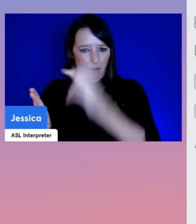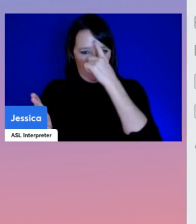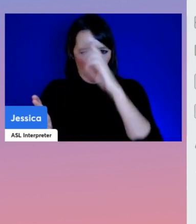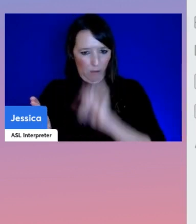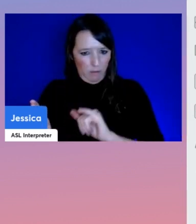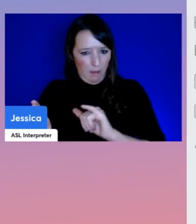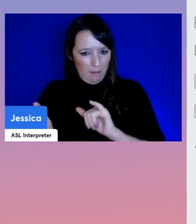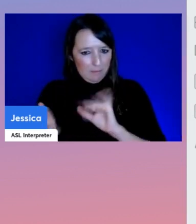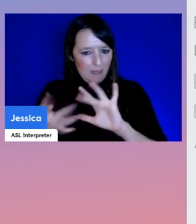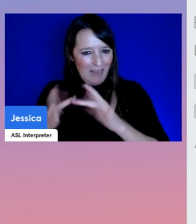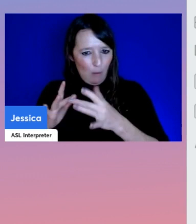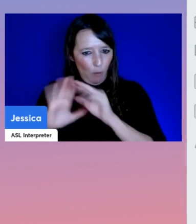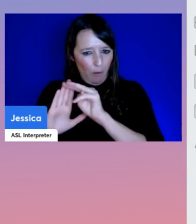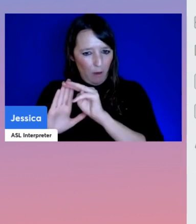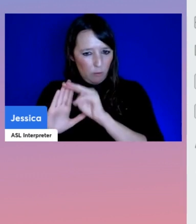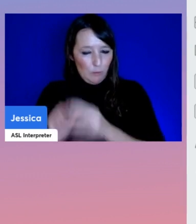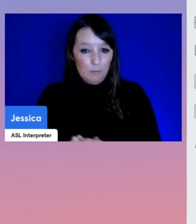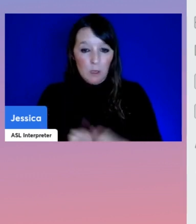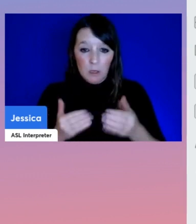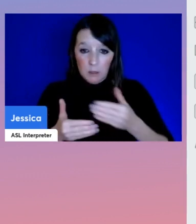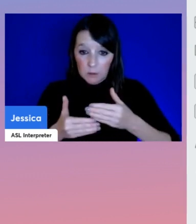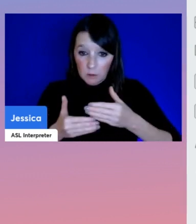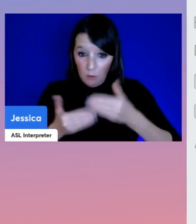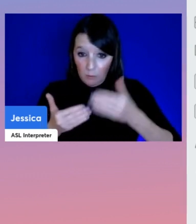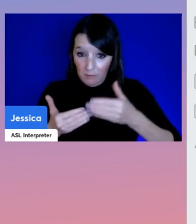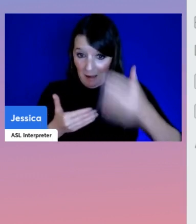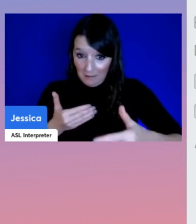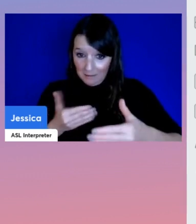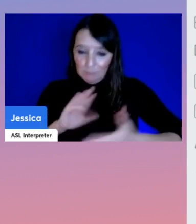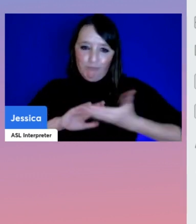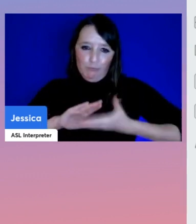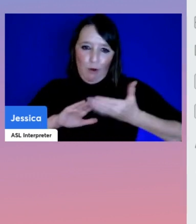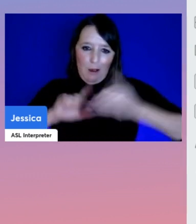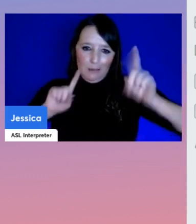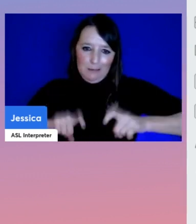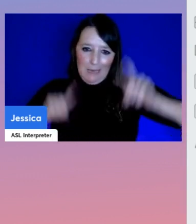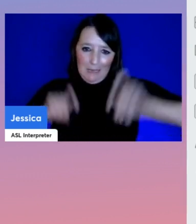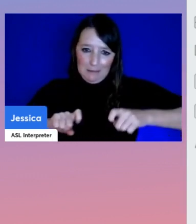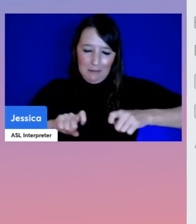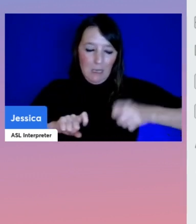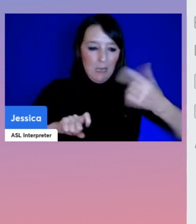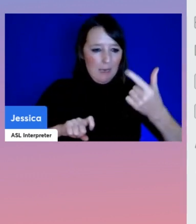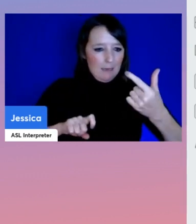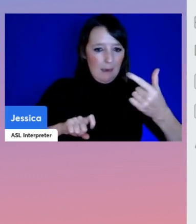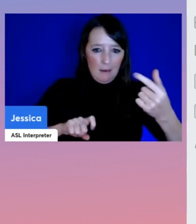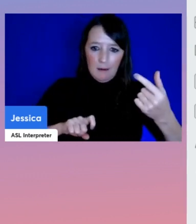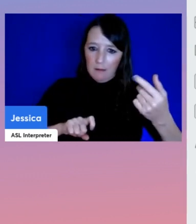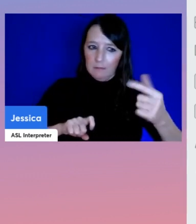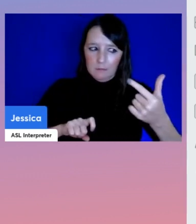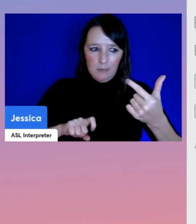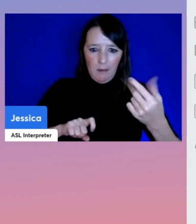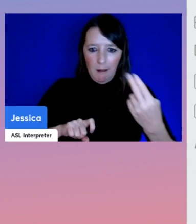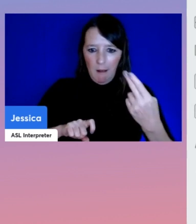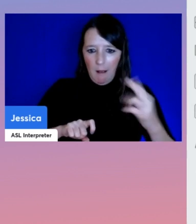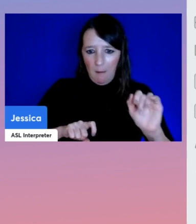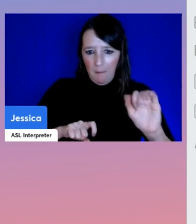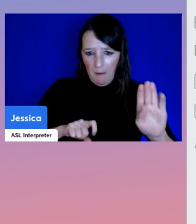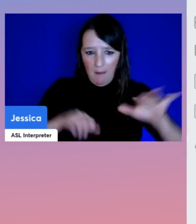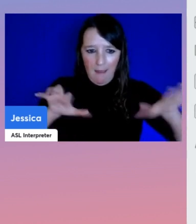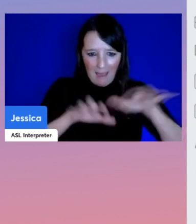All right, so I will run these tests inside of GitHub using GitHub Actions. So I have set up a workflow